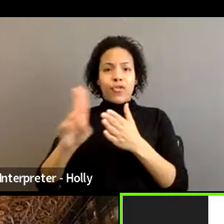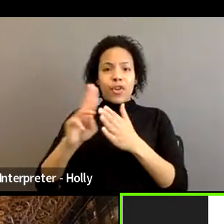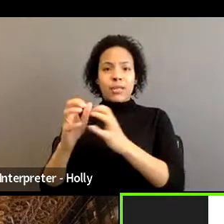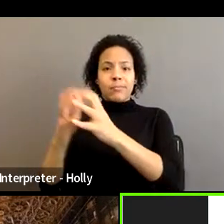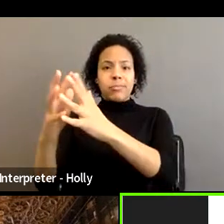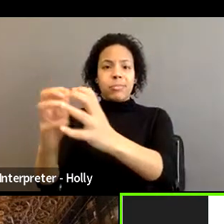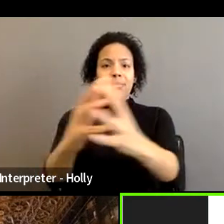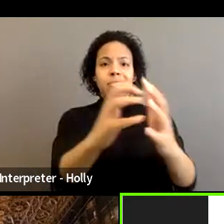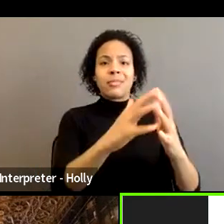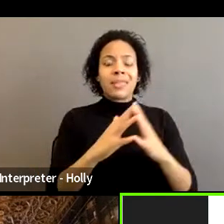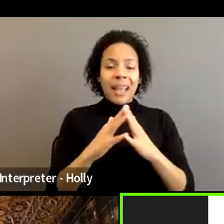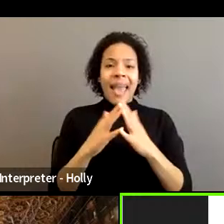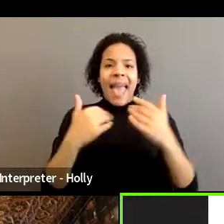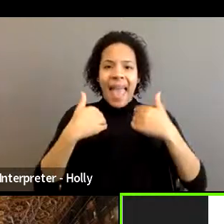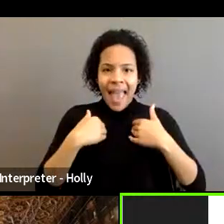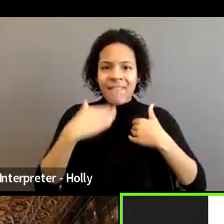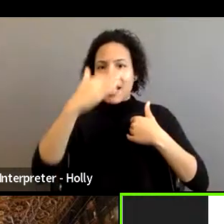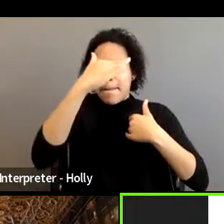even for